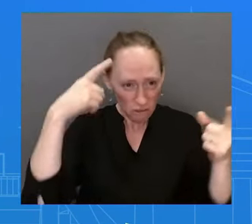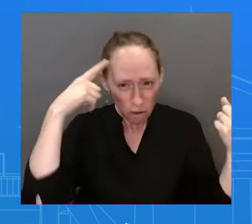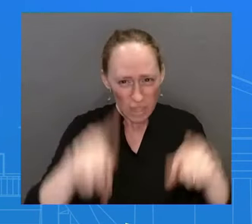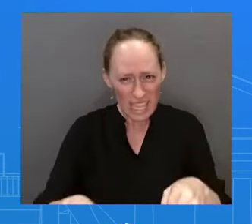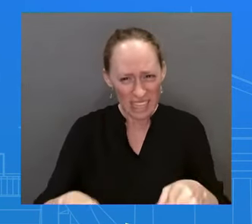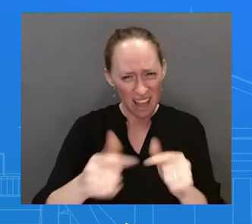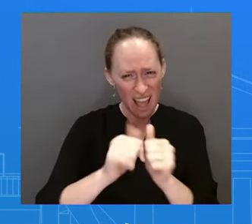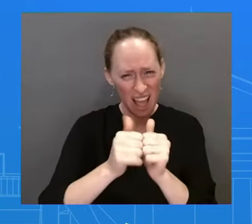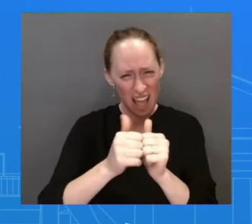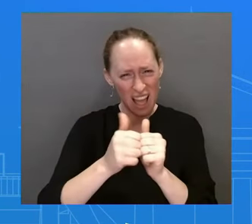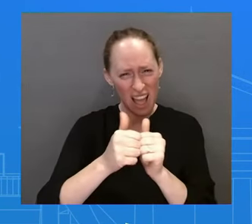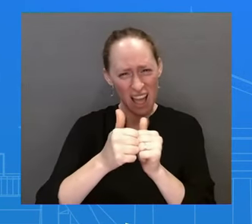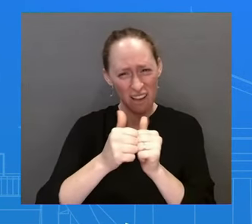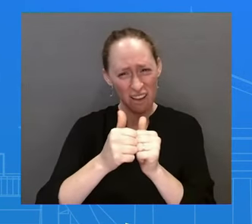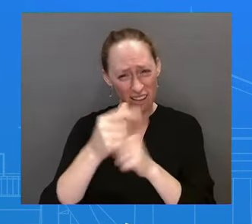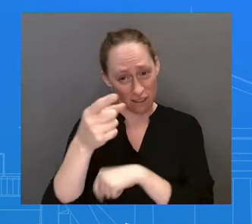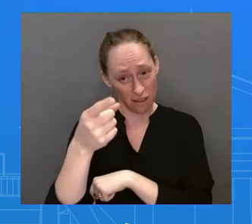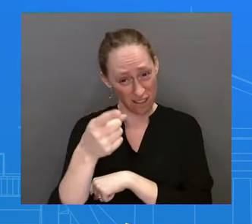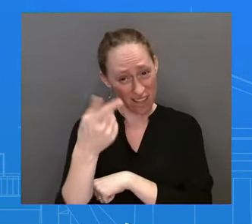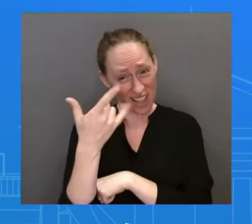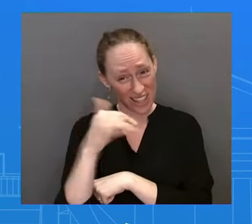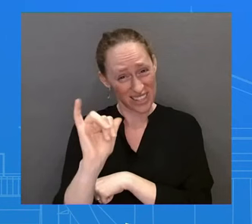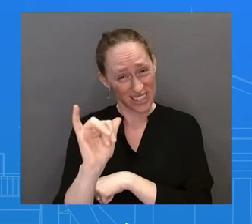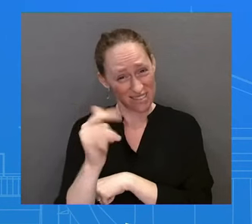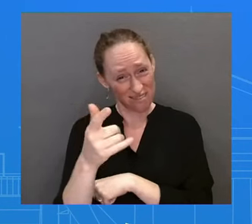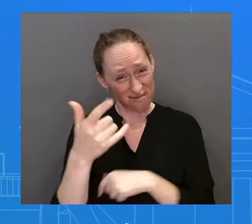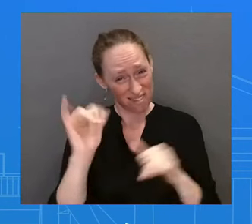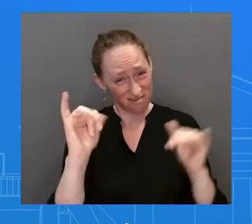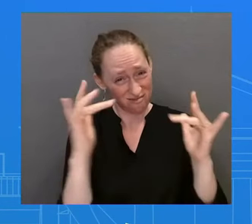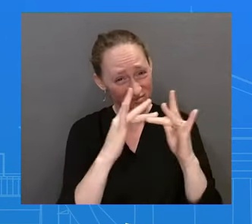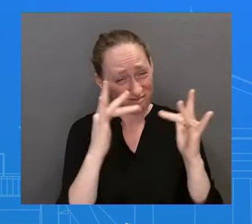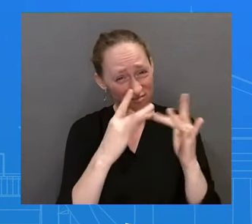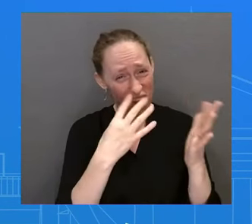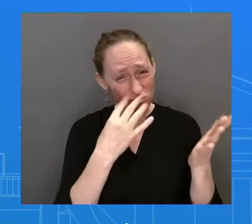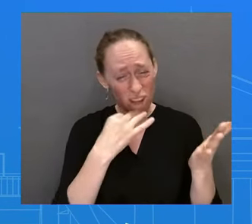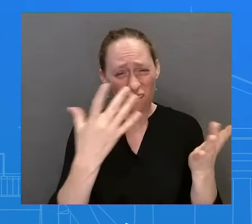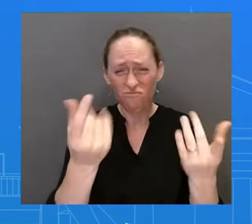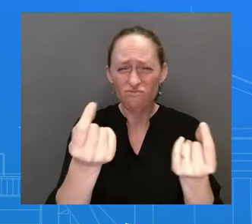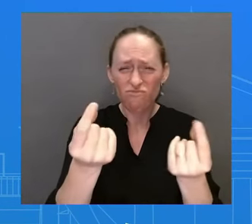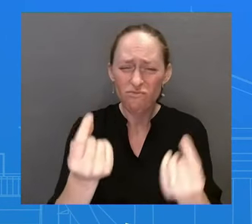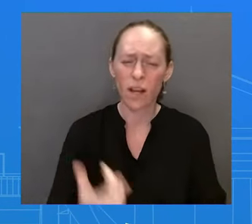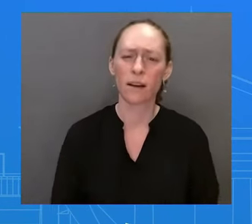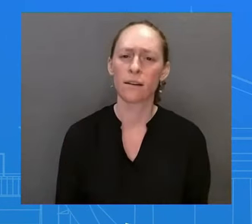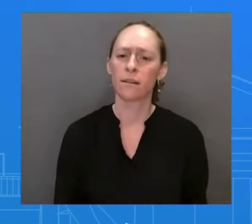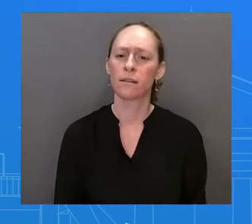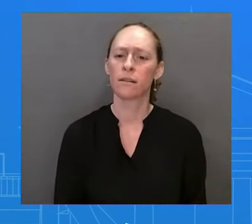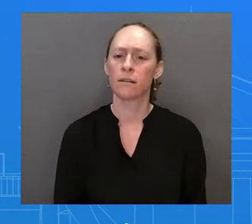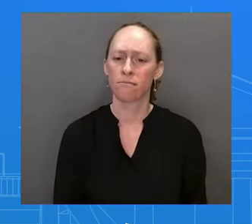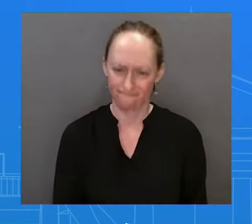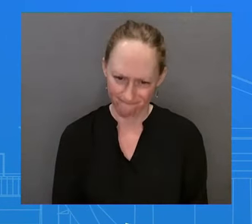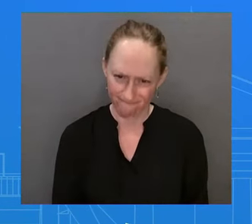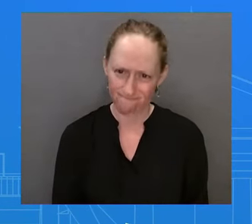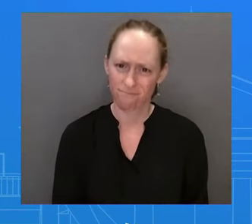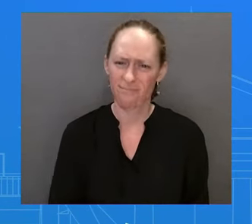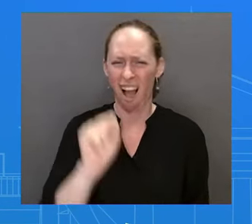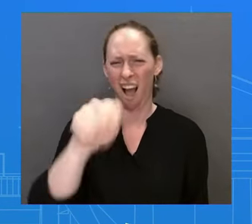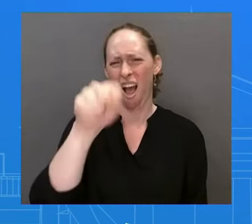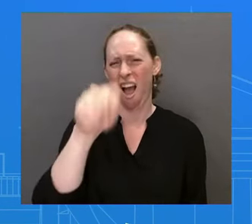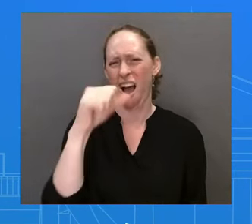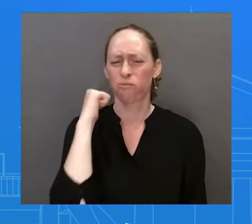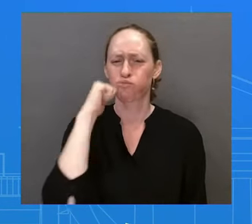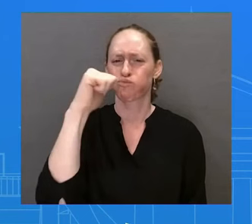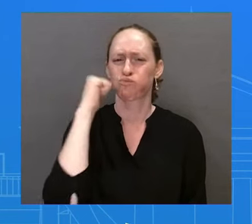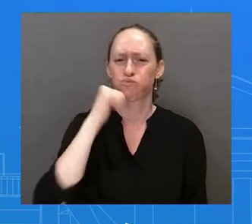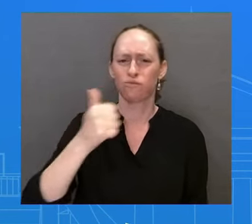fact, I think you know, coordinator for the Middle East, Brett McGurk, was in the region not long ago and